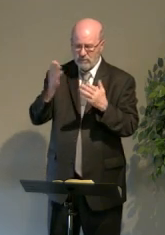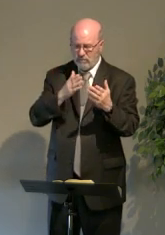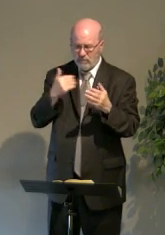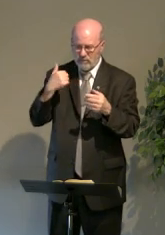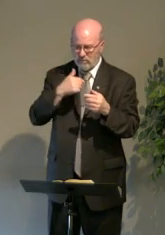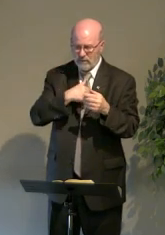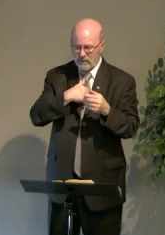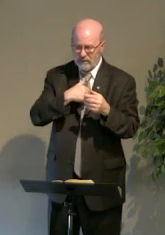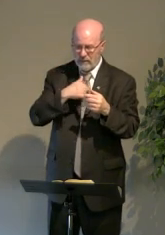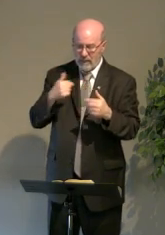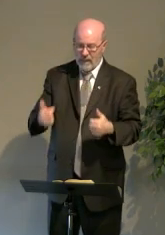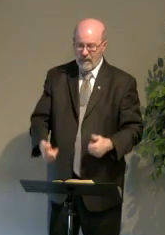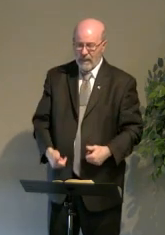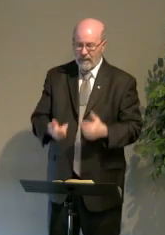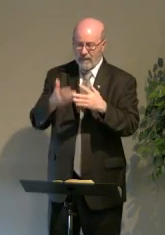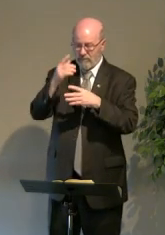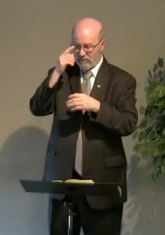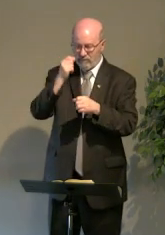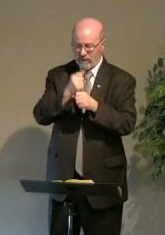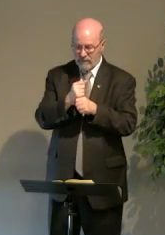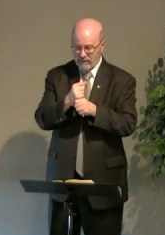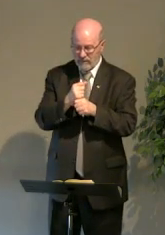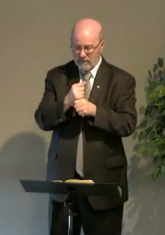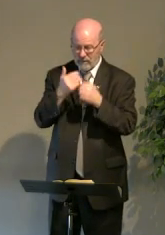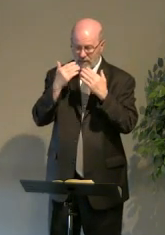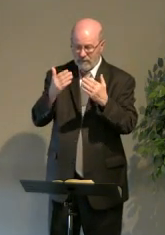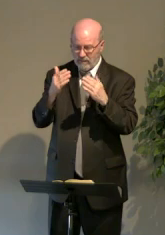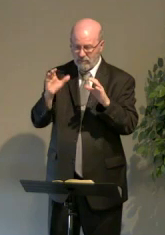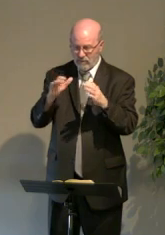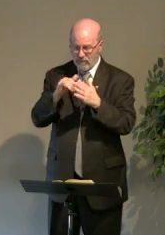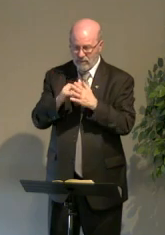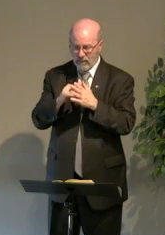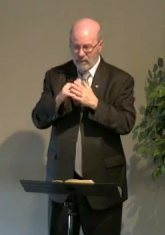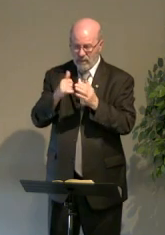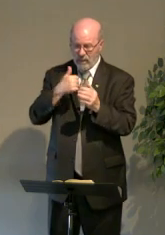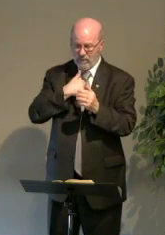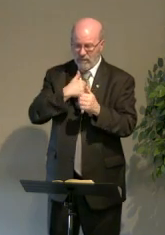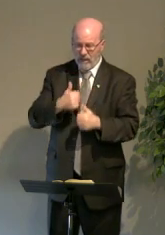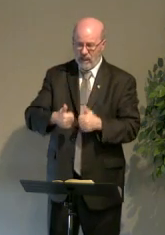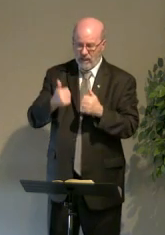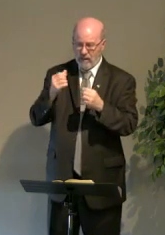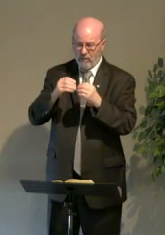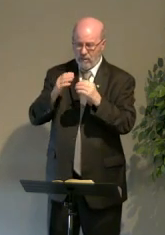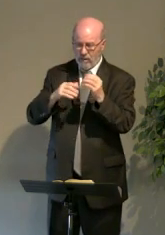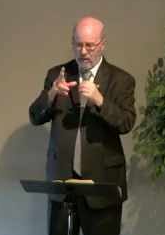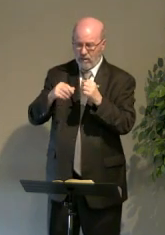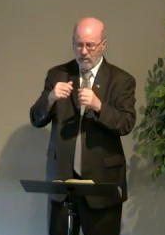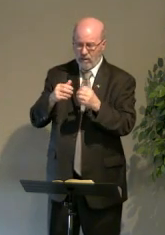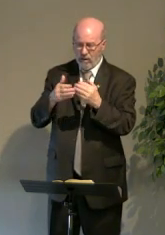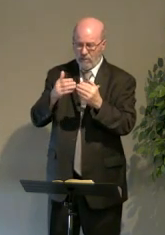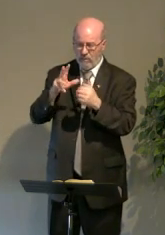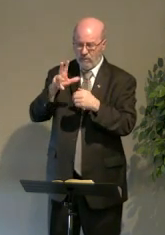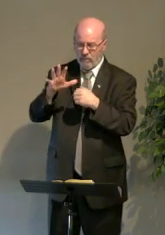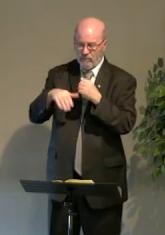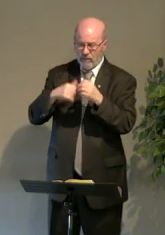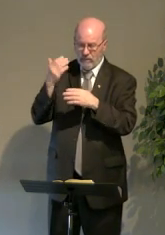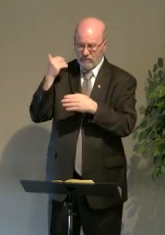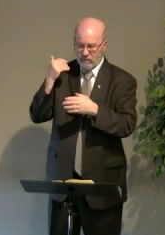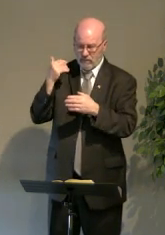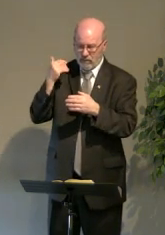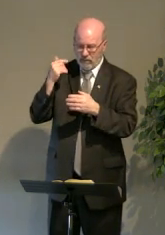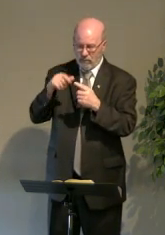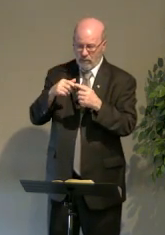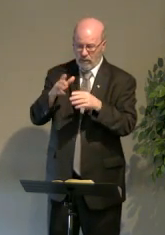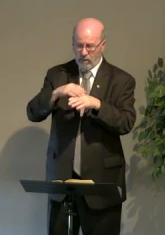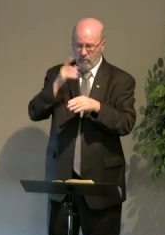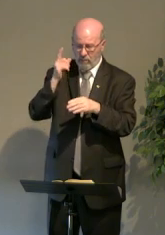to us life through faith. Lord, I thank you for doing that in my own life over 30 years ago, over 30, almost 35 years ago, when